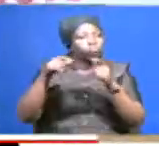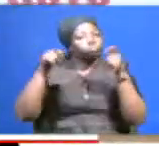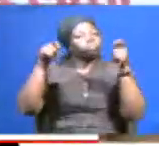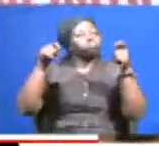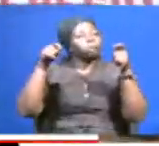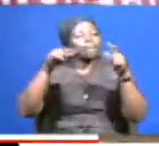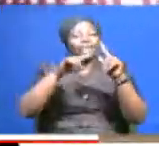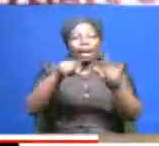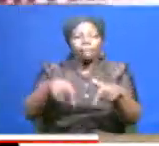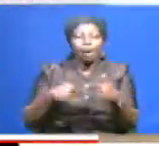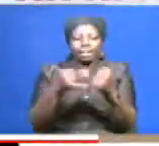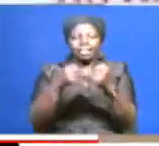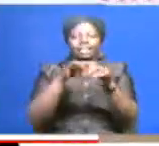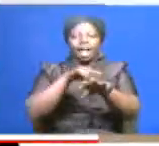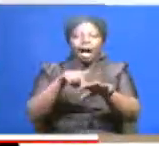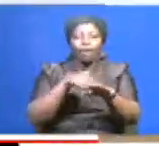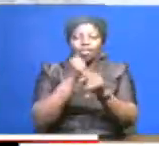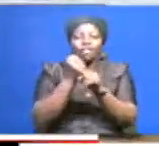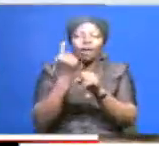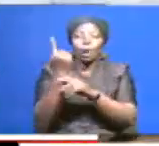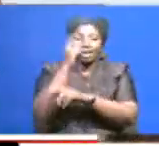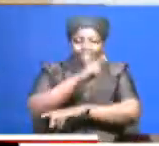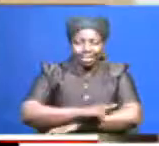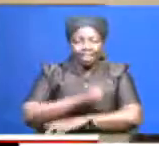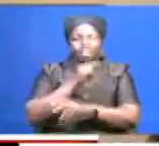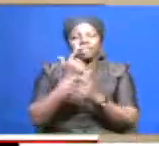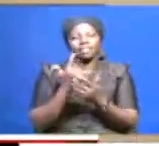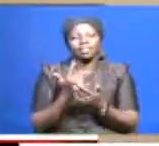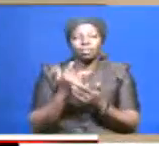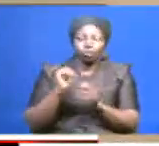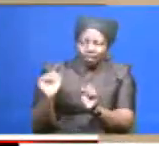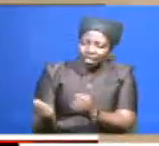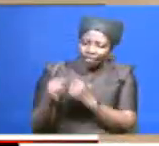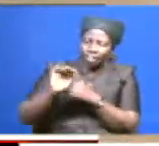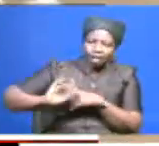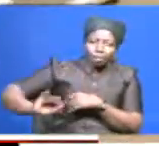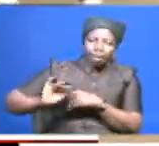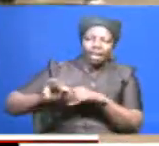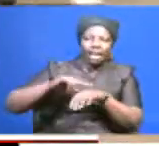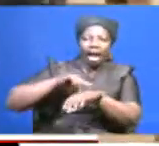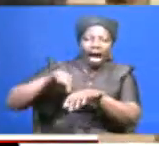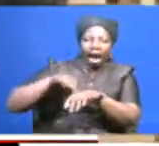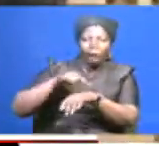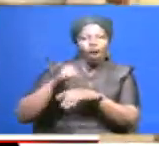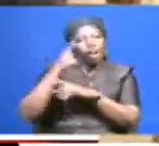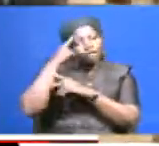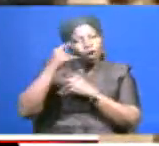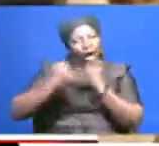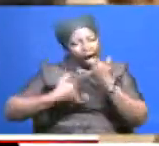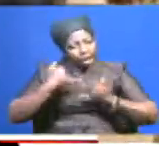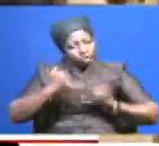of work per day to shelve the remaining 8 for recreation and 8 for resting.